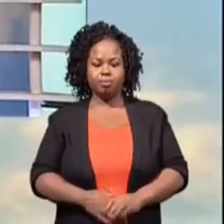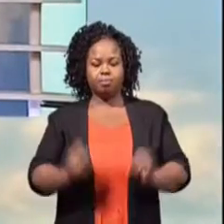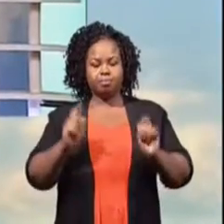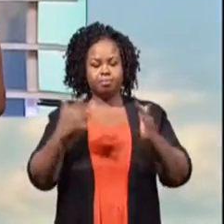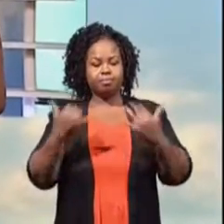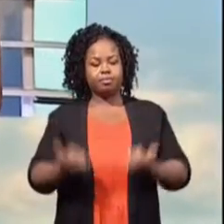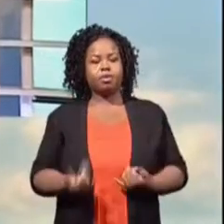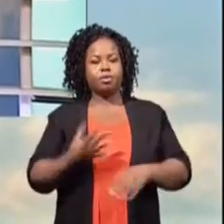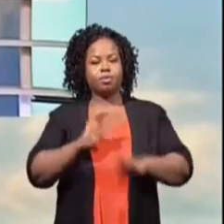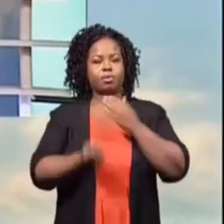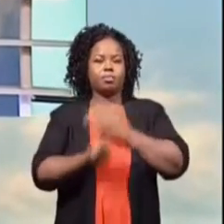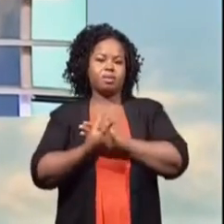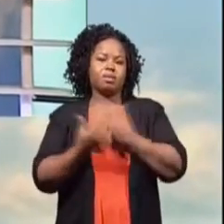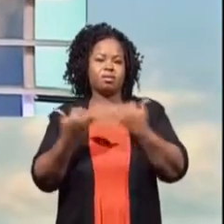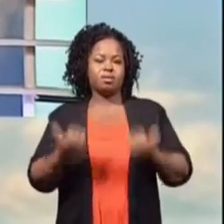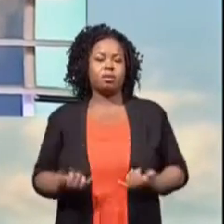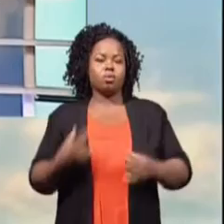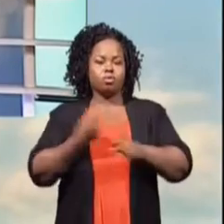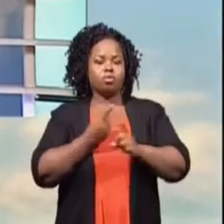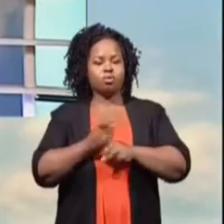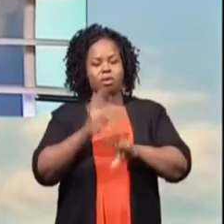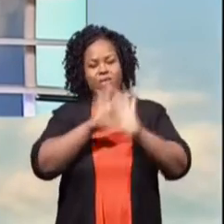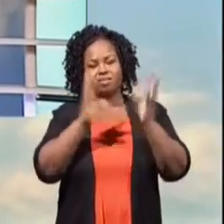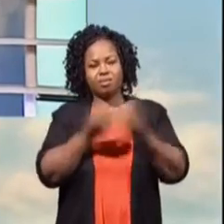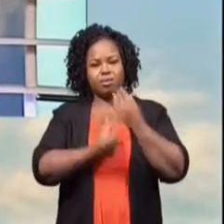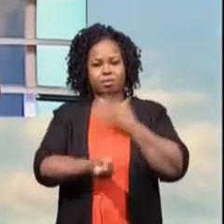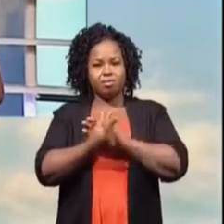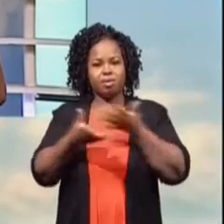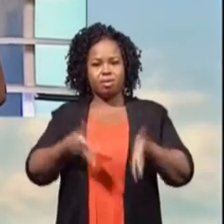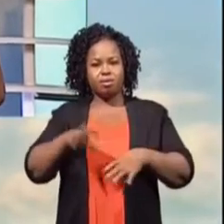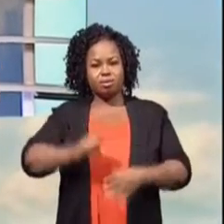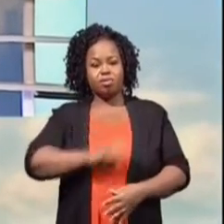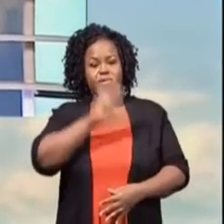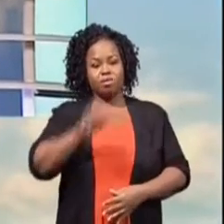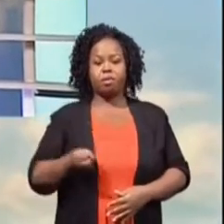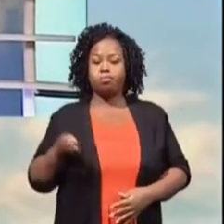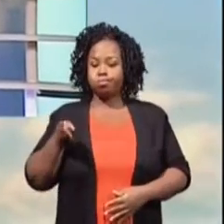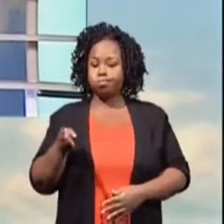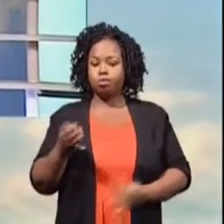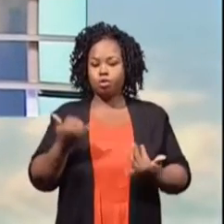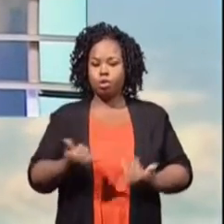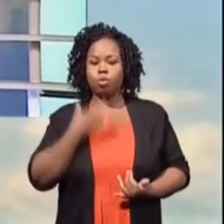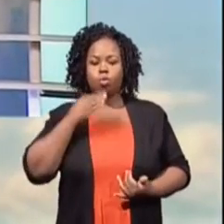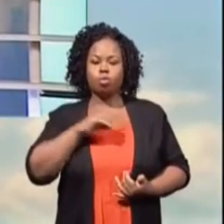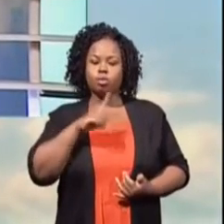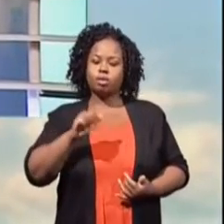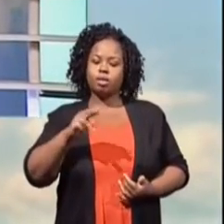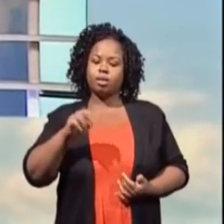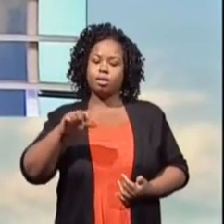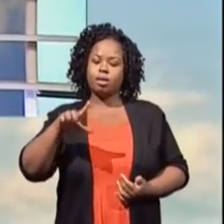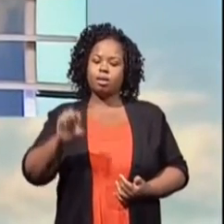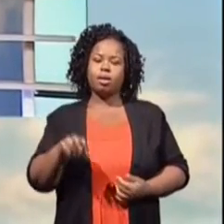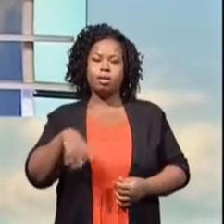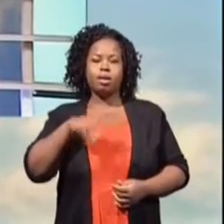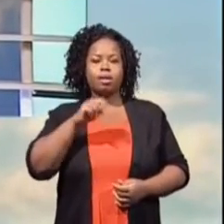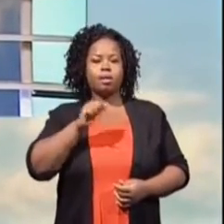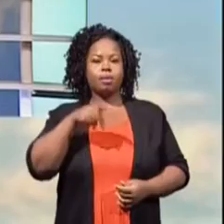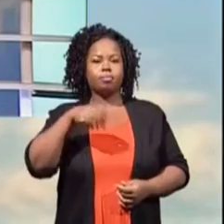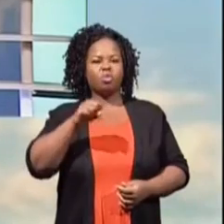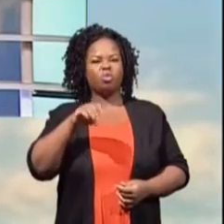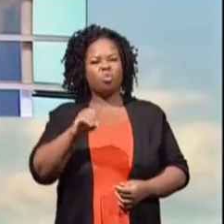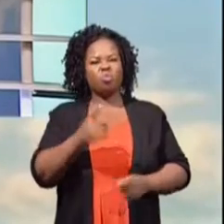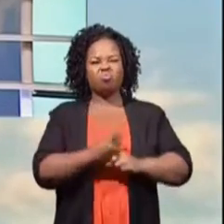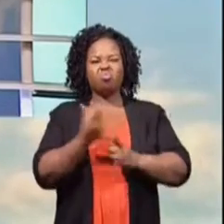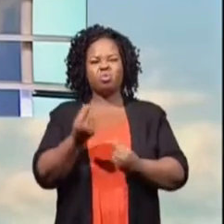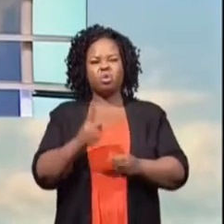Alright, kina kwa skipa na tsagore ke like checkisa what's happening in and around South Africa. Namhlanje I'm joined by u Zanele Khumalo to robotsa gore Napswa idira eng and wena